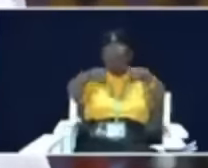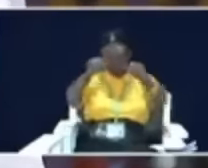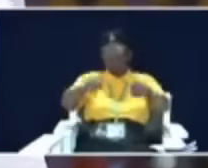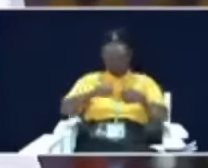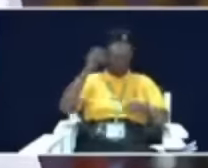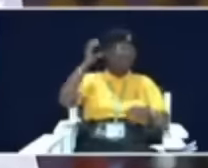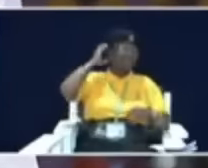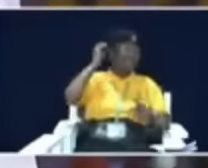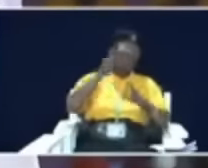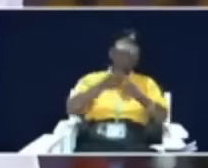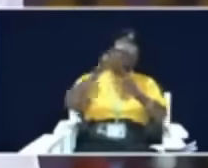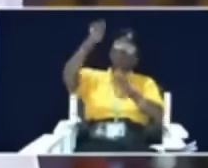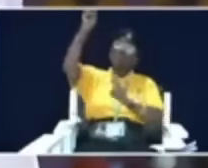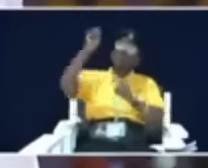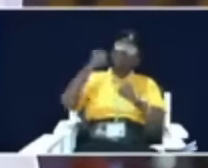We finished the sermon.